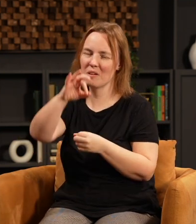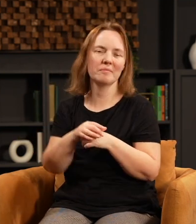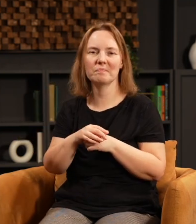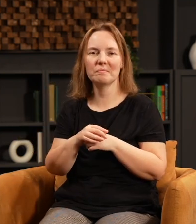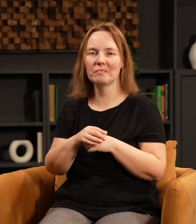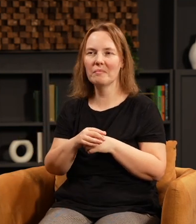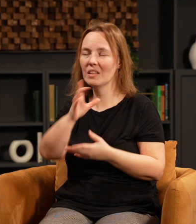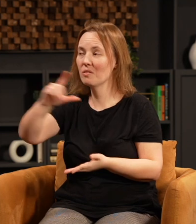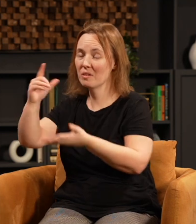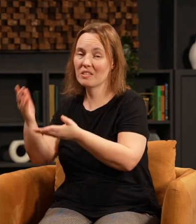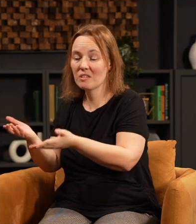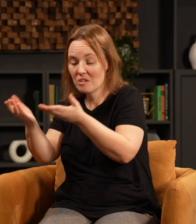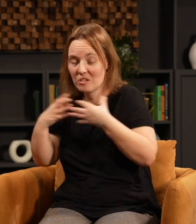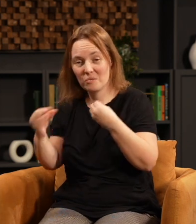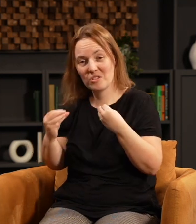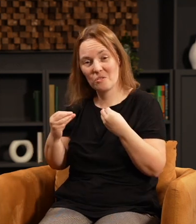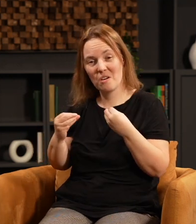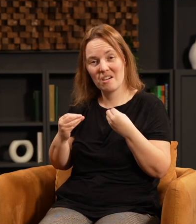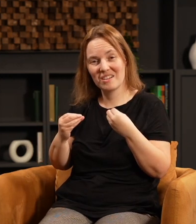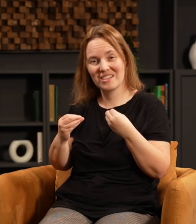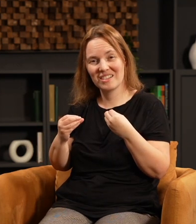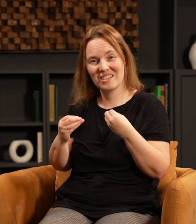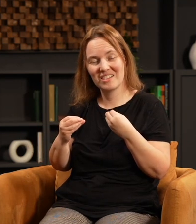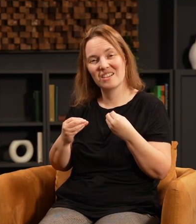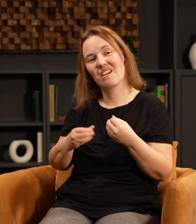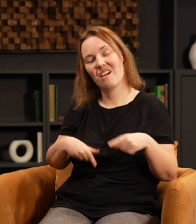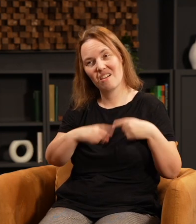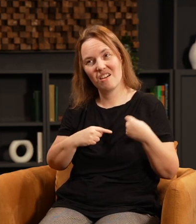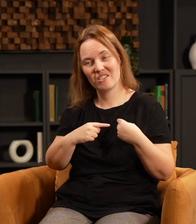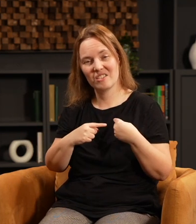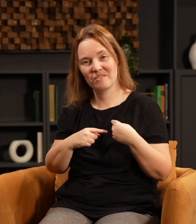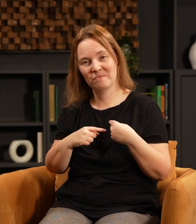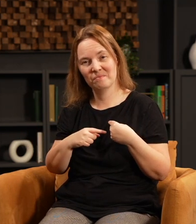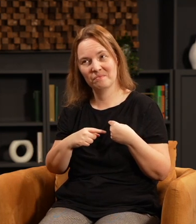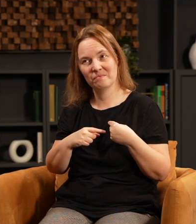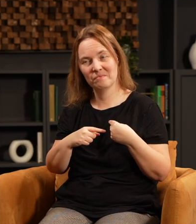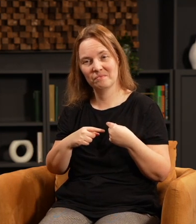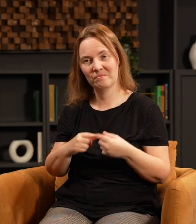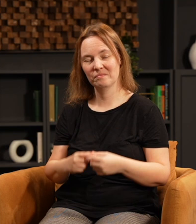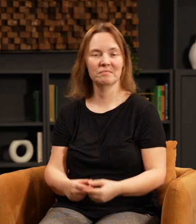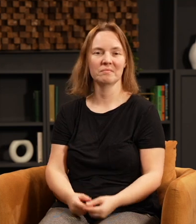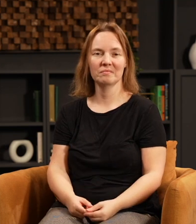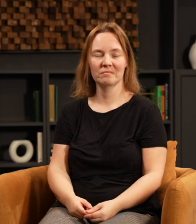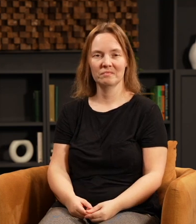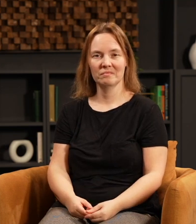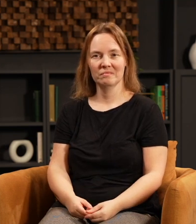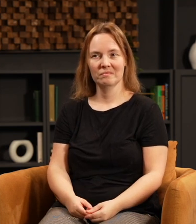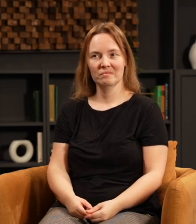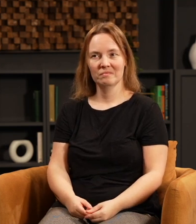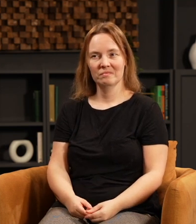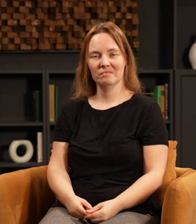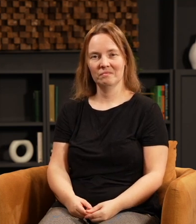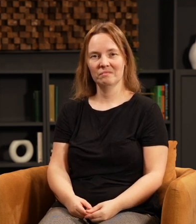hearts. Hebrews 4:12, read it with me. The word of God is alive and active. It is sharper than any